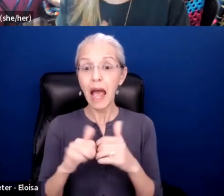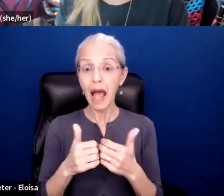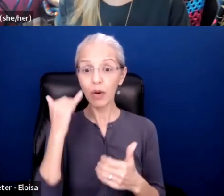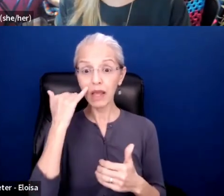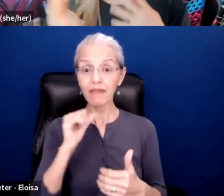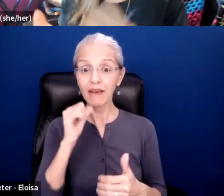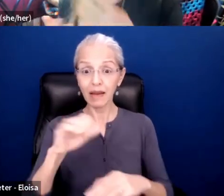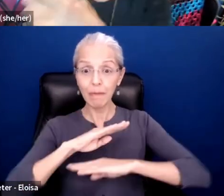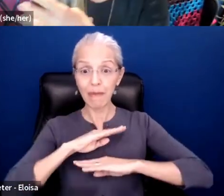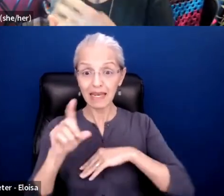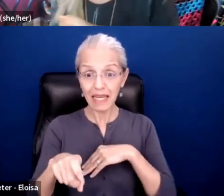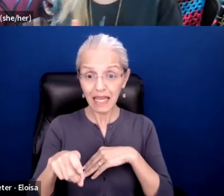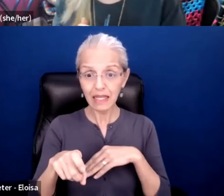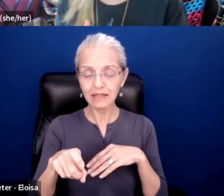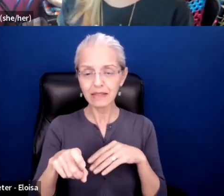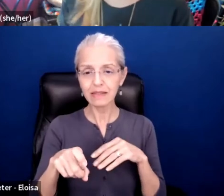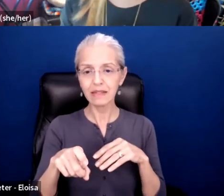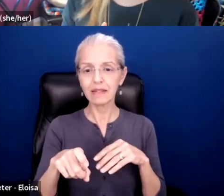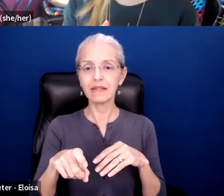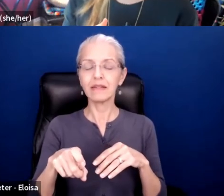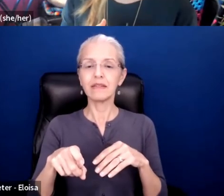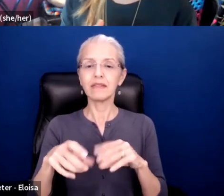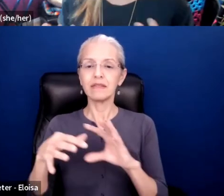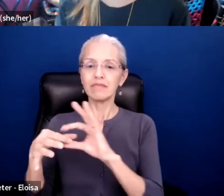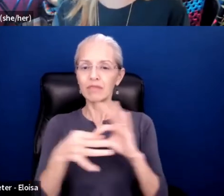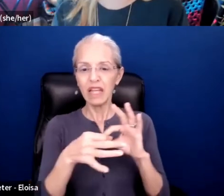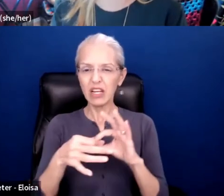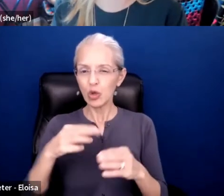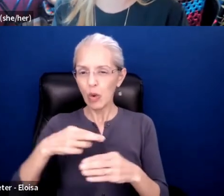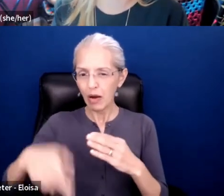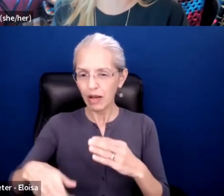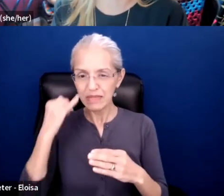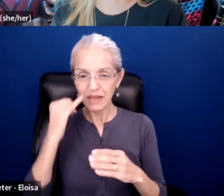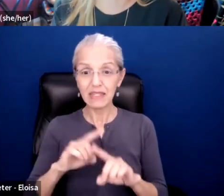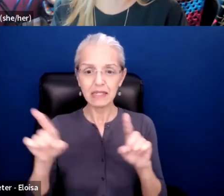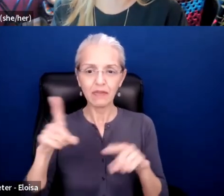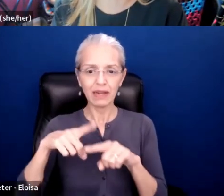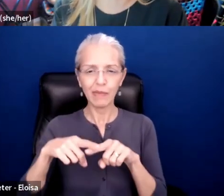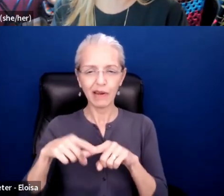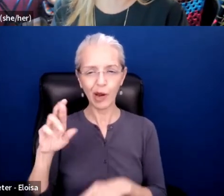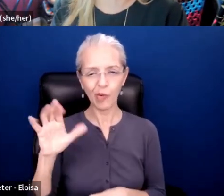unmet need and relationship between unmet need and outcomes is different by race. So